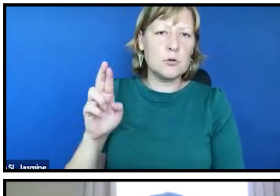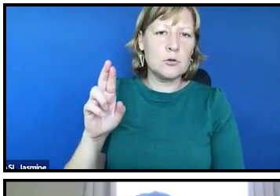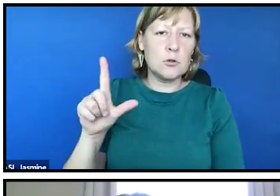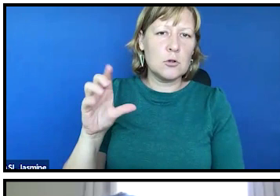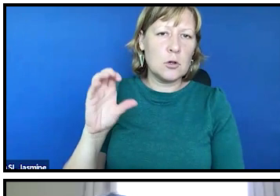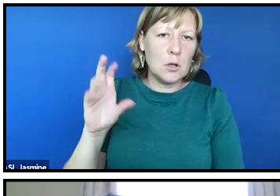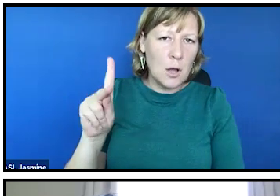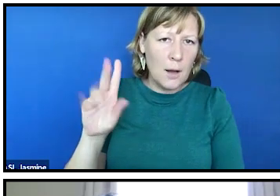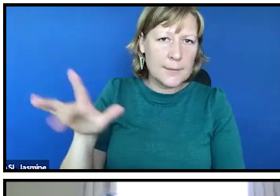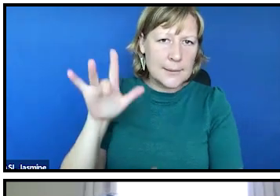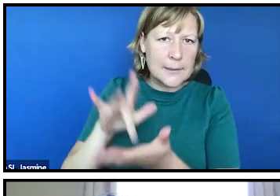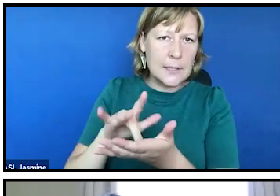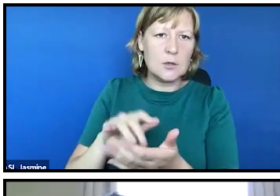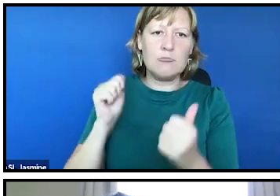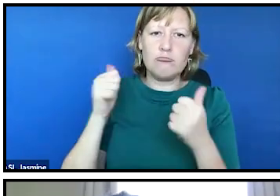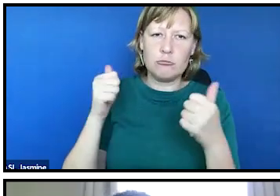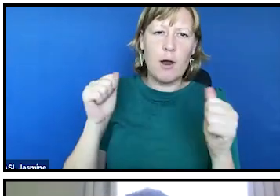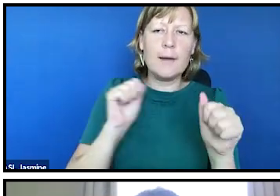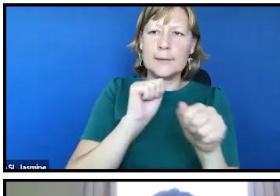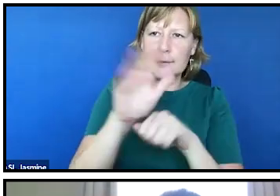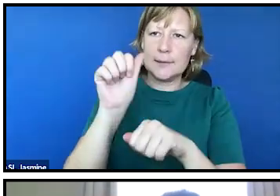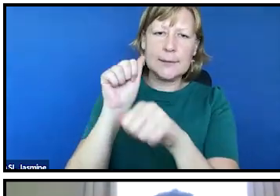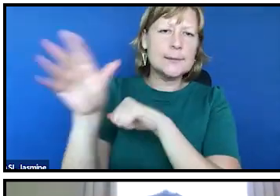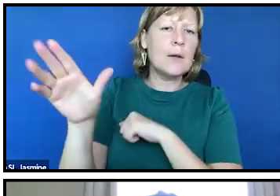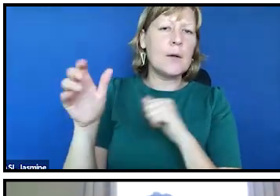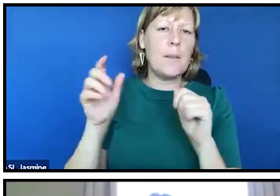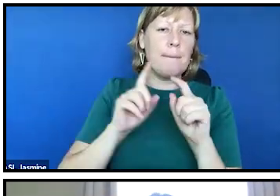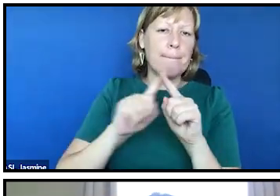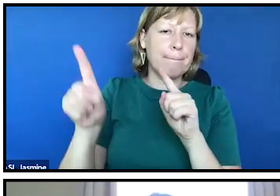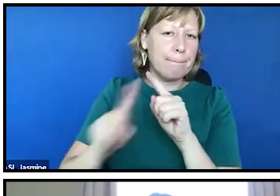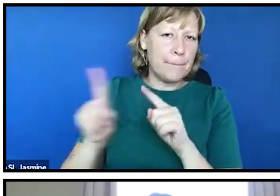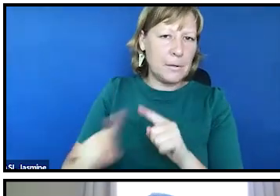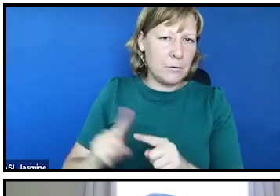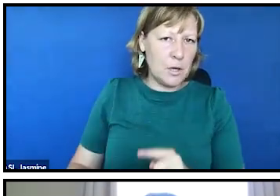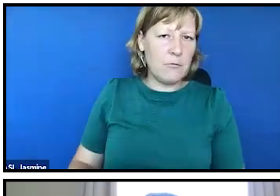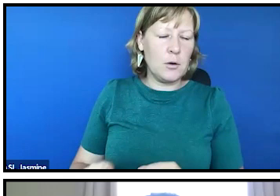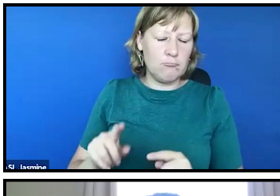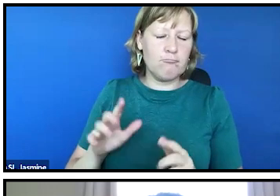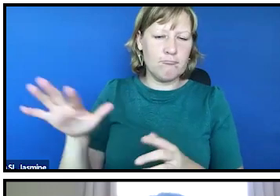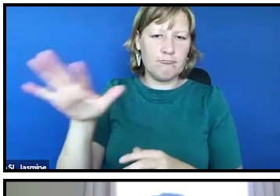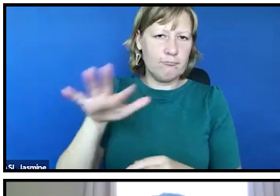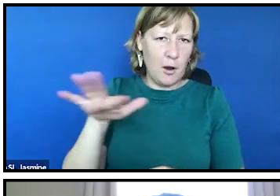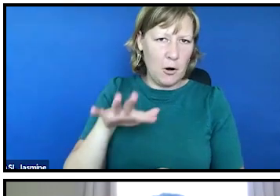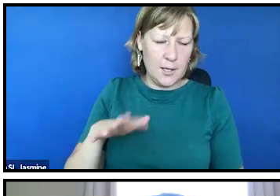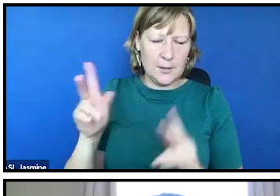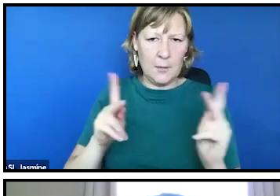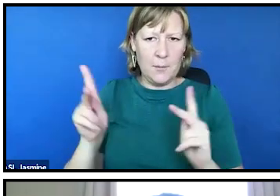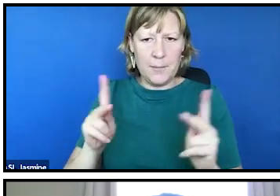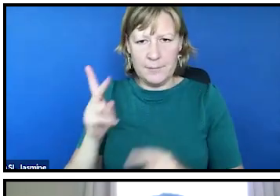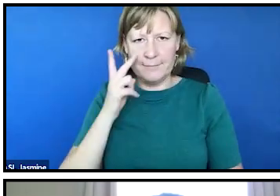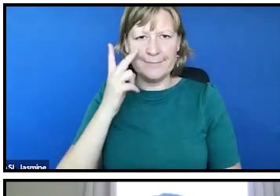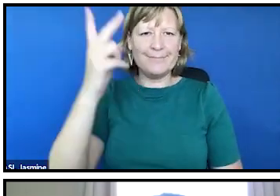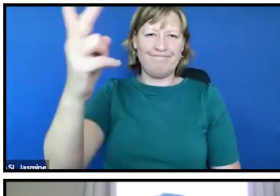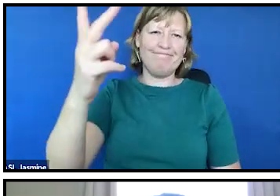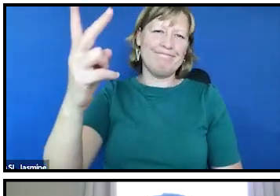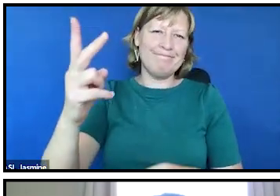try to send it out to as many, distribution points as possible so everyone can see.